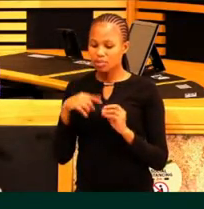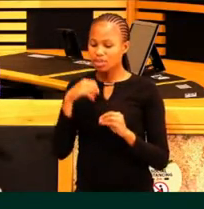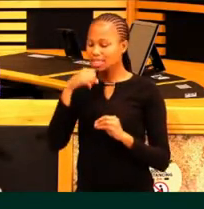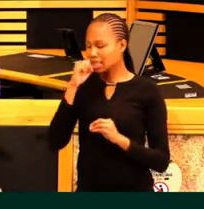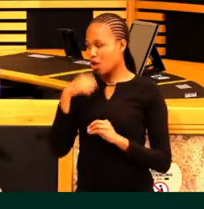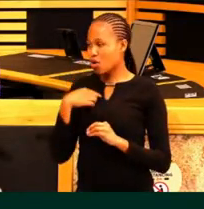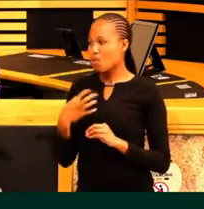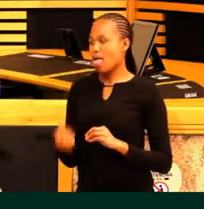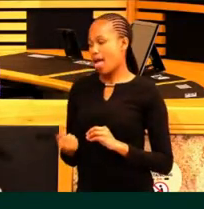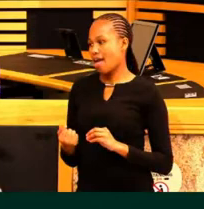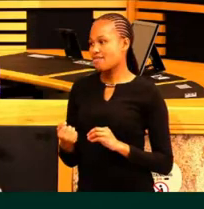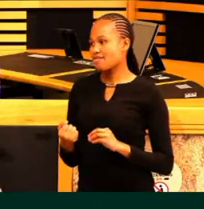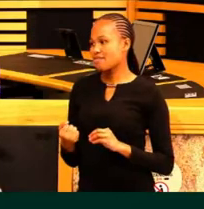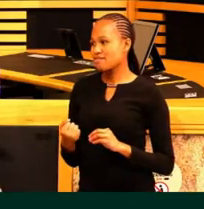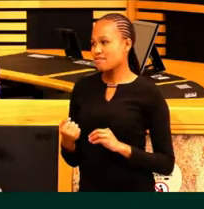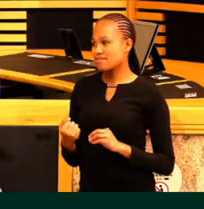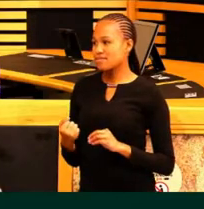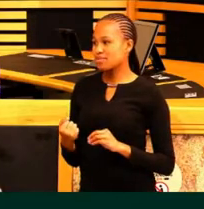appeal